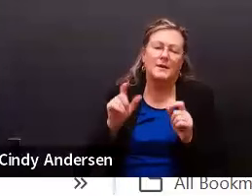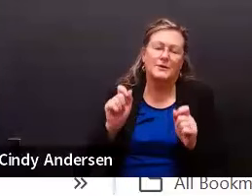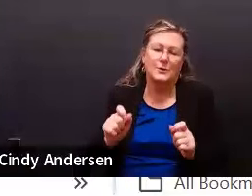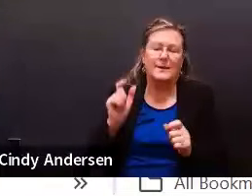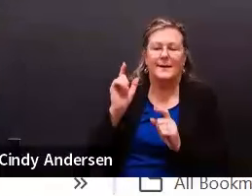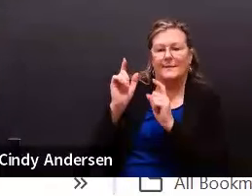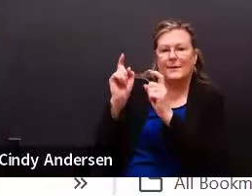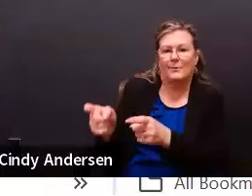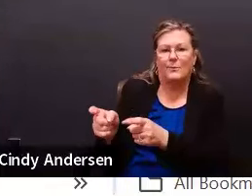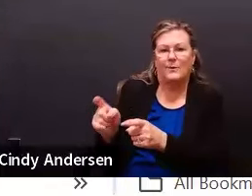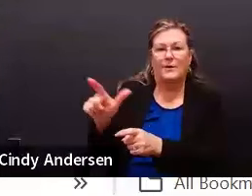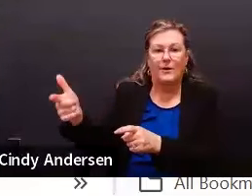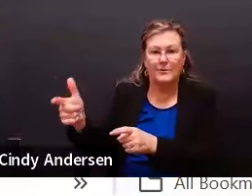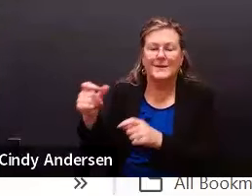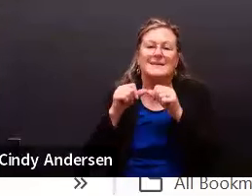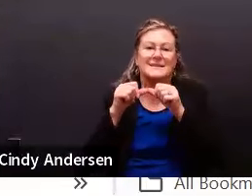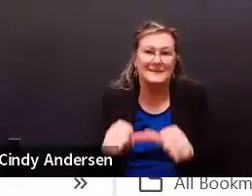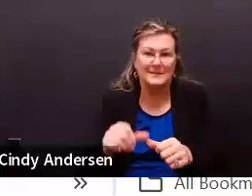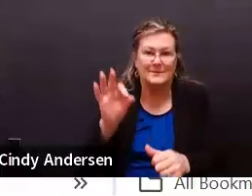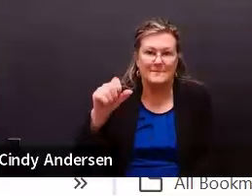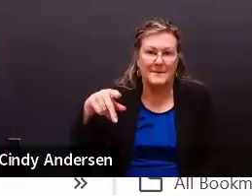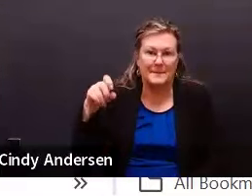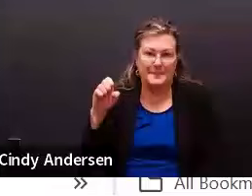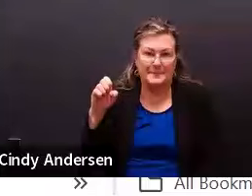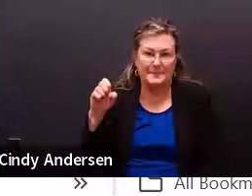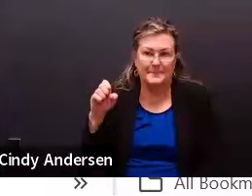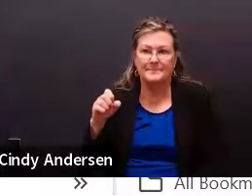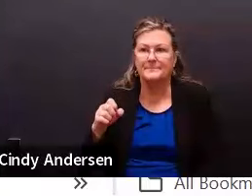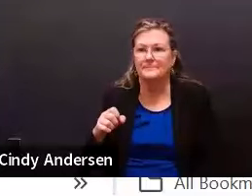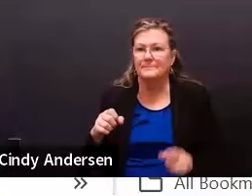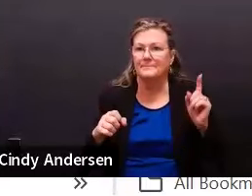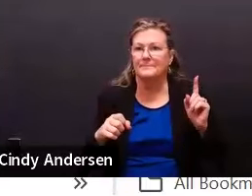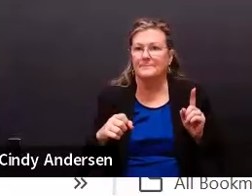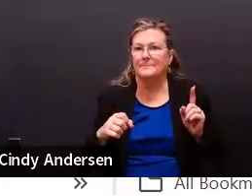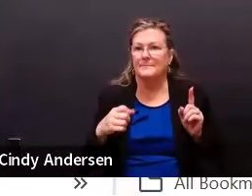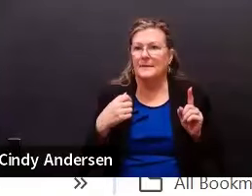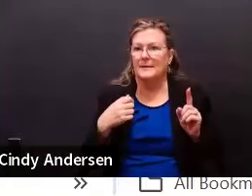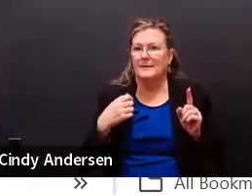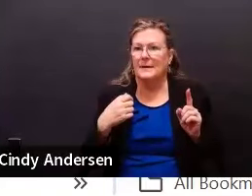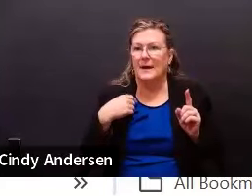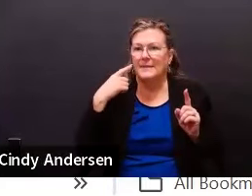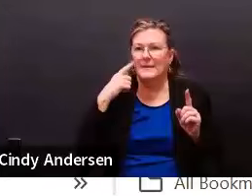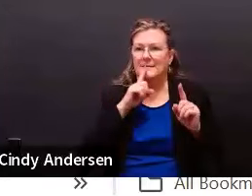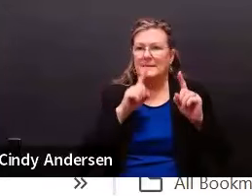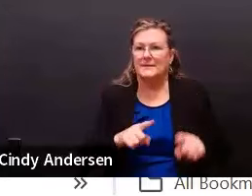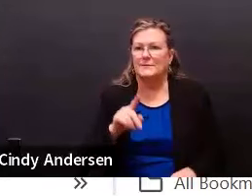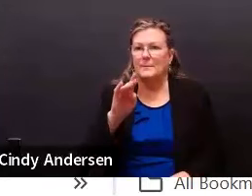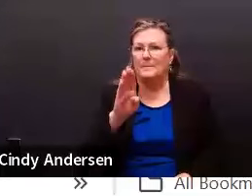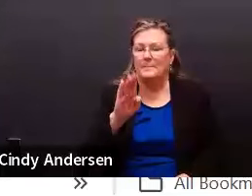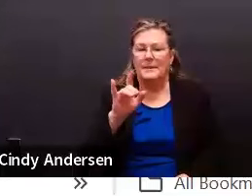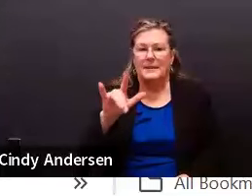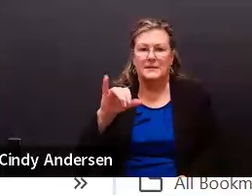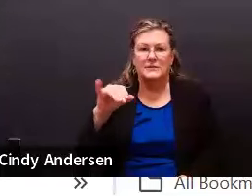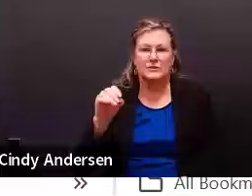an alternate diploma and continue FAPE. And so I'm thinking this answers Billy Joe's question